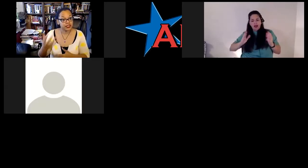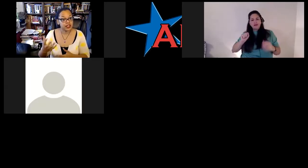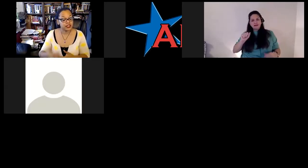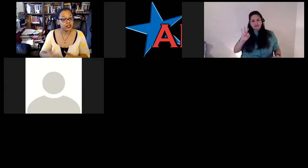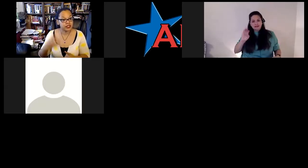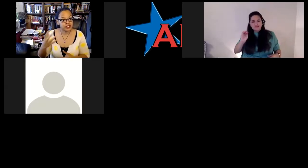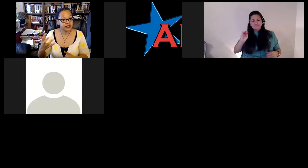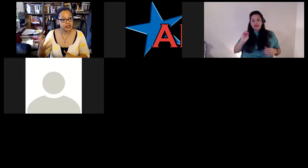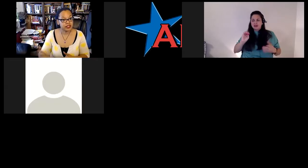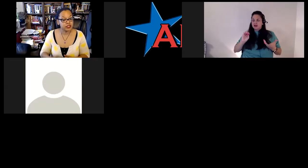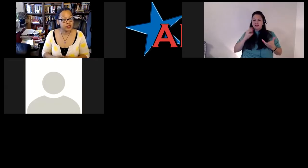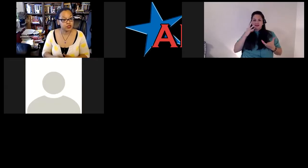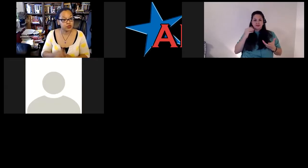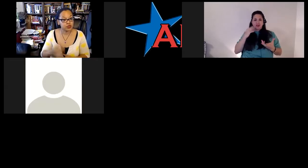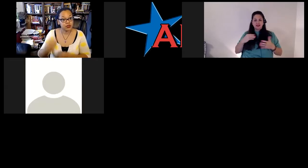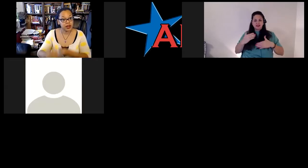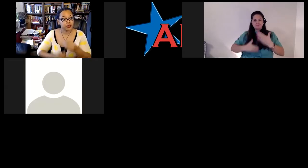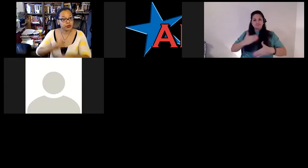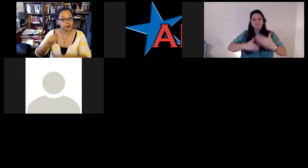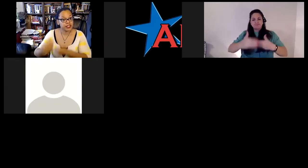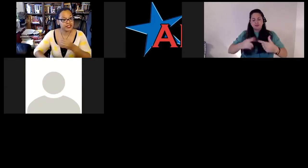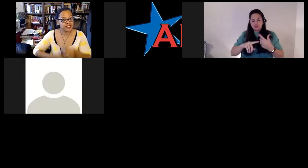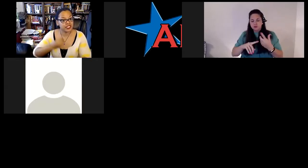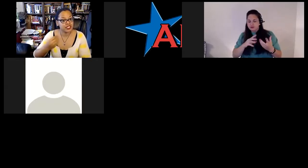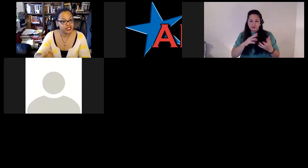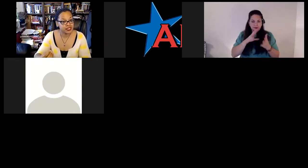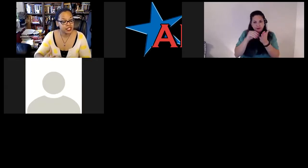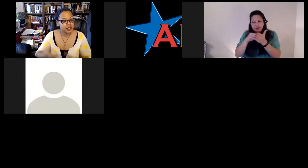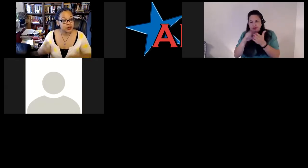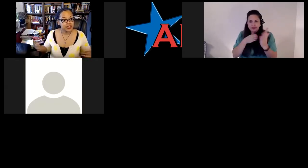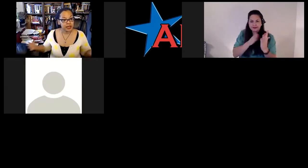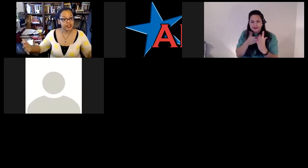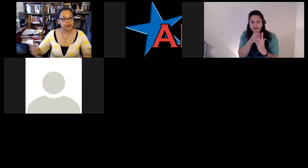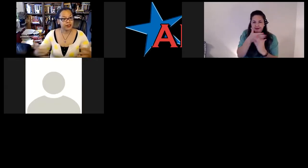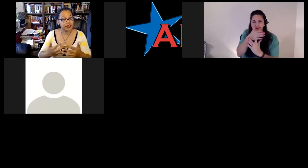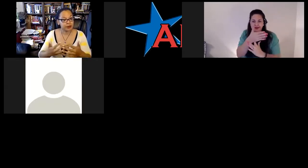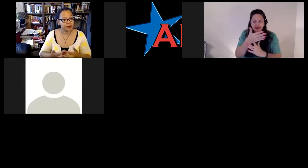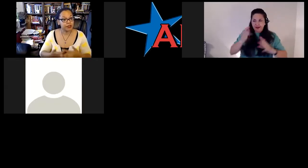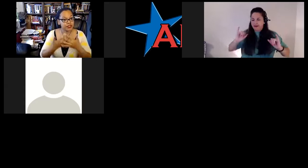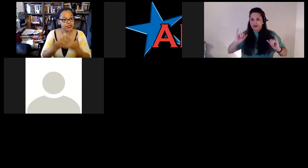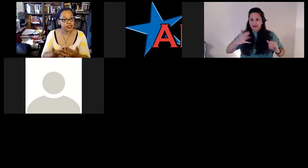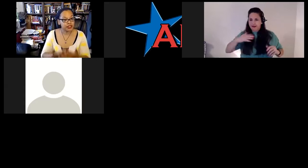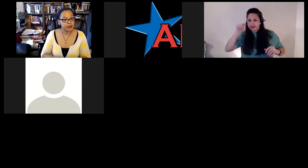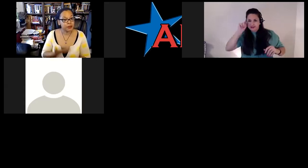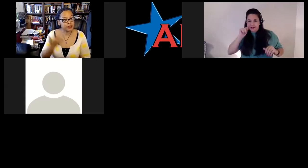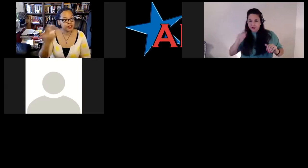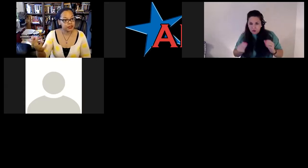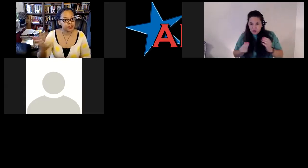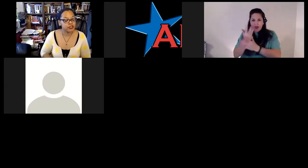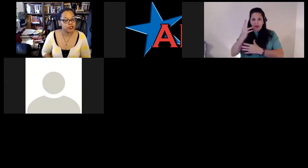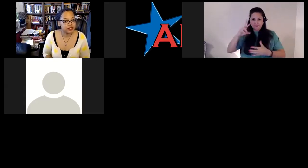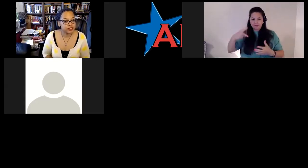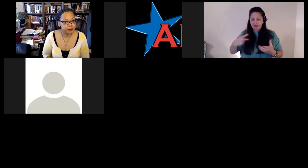and teens and young adults to sort of grapple through, process, and digest what's happening around them, we pathologize them and then we put them